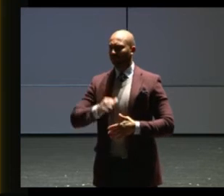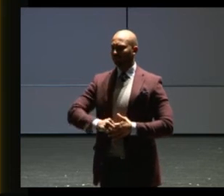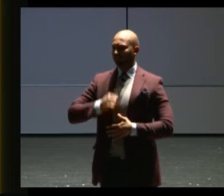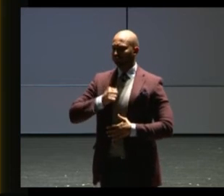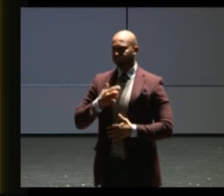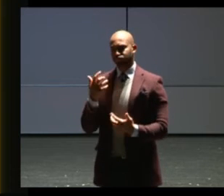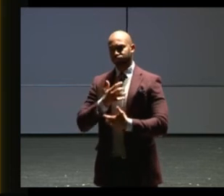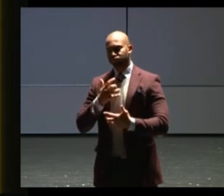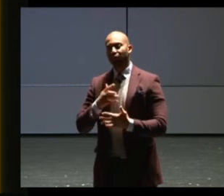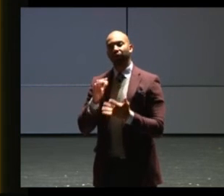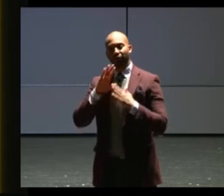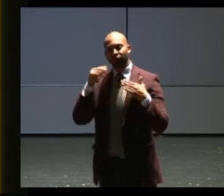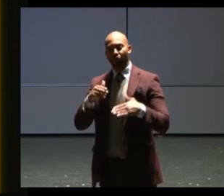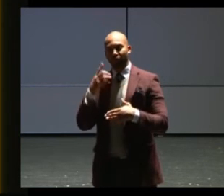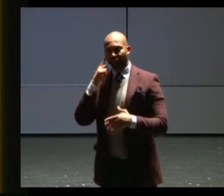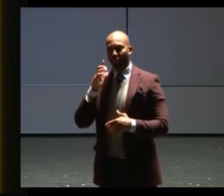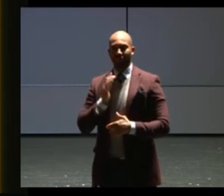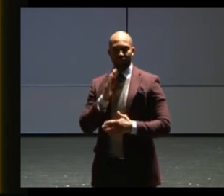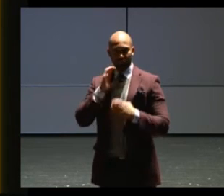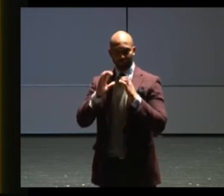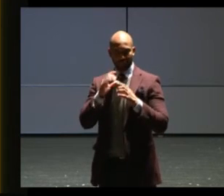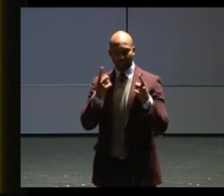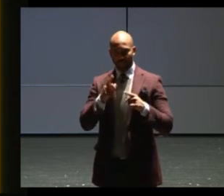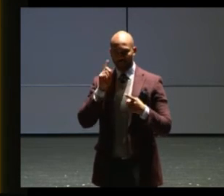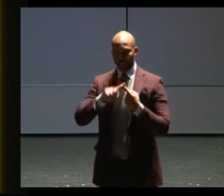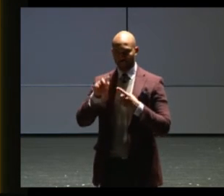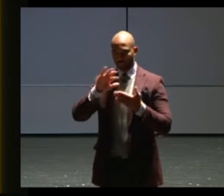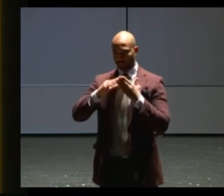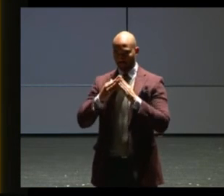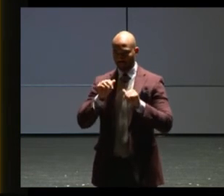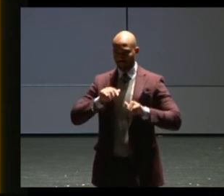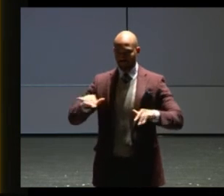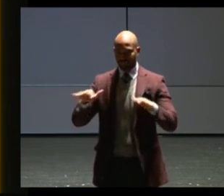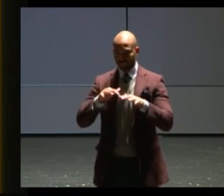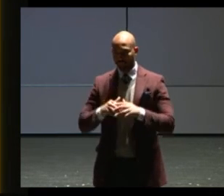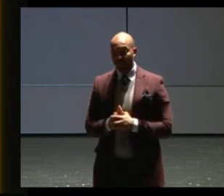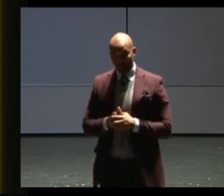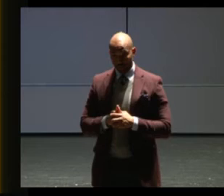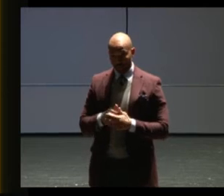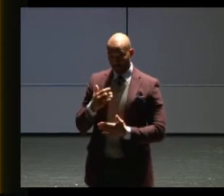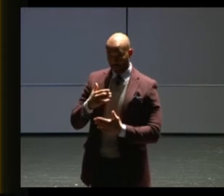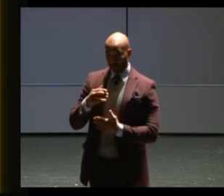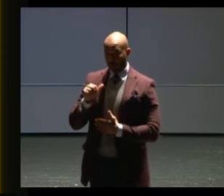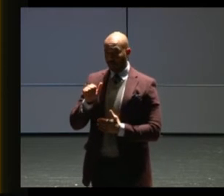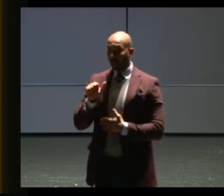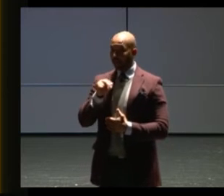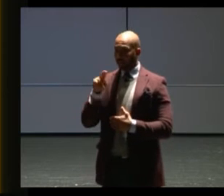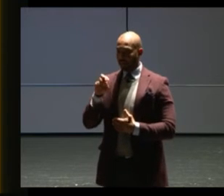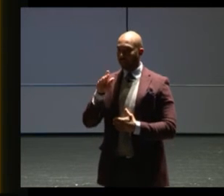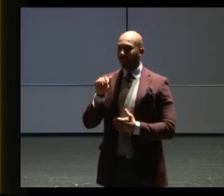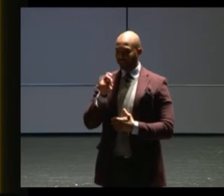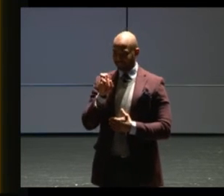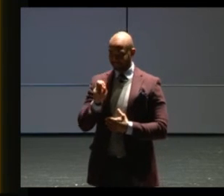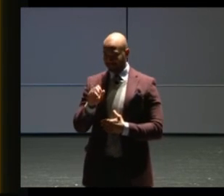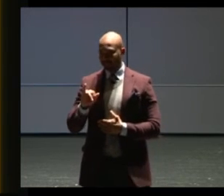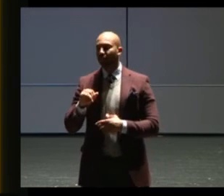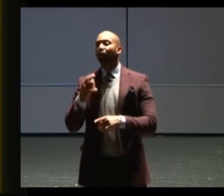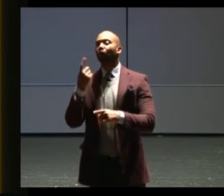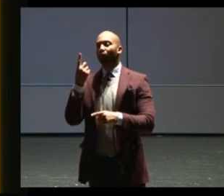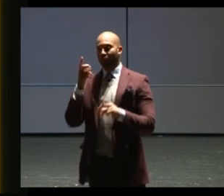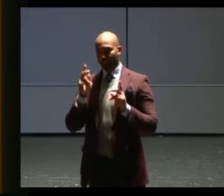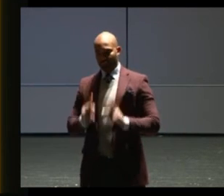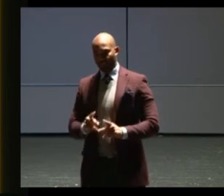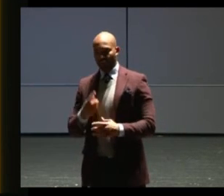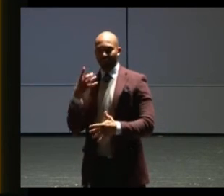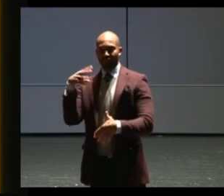focal point of a lot of our communication, with Ann Basing as one example of just one of many geniuses that we have on our